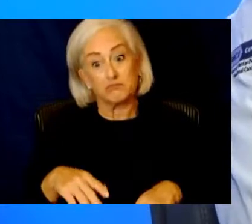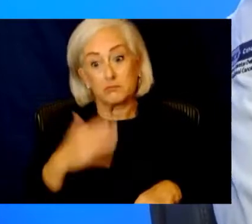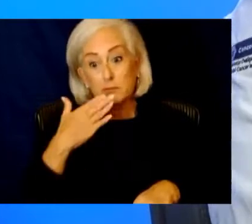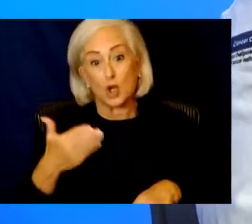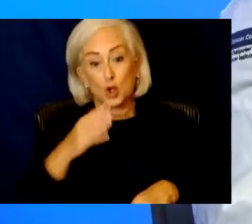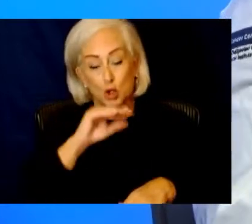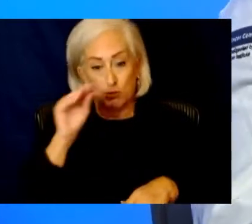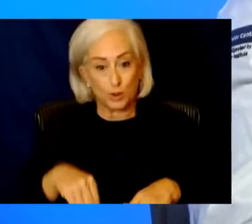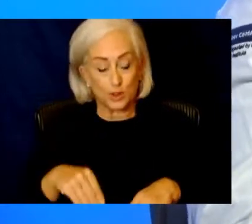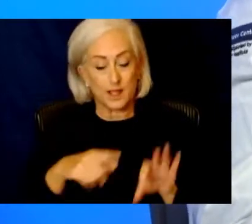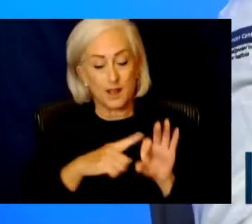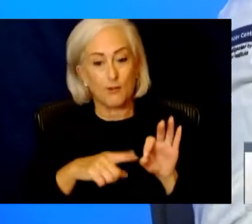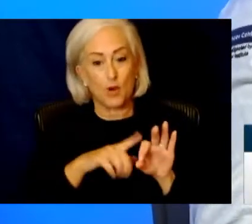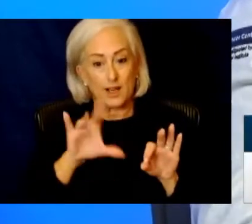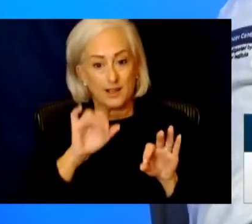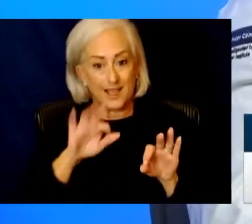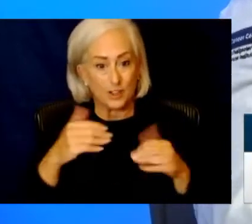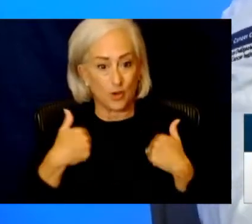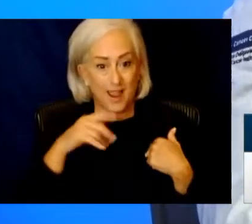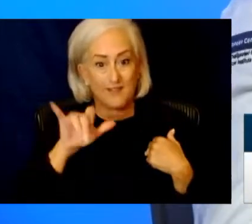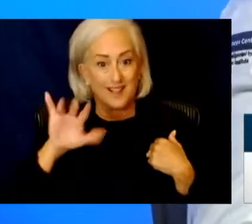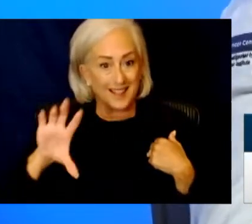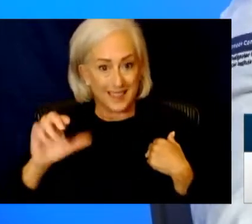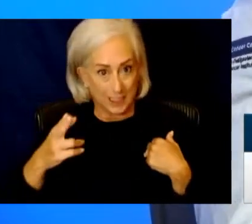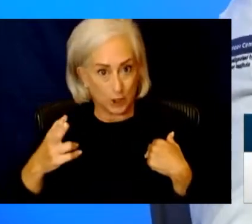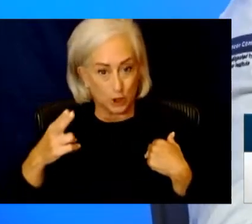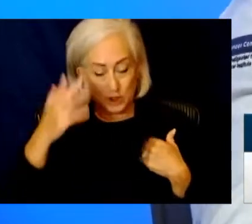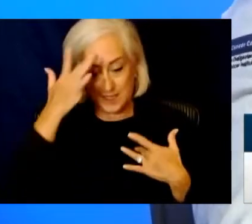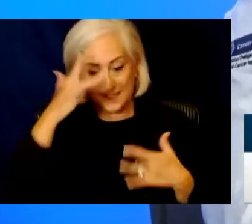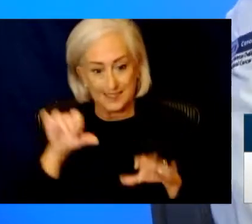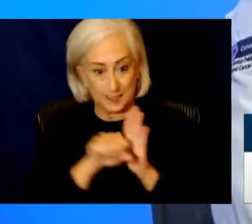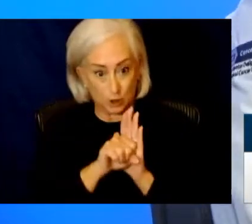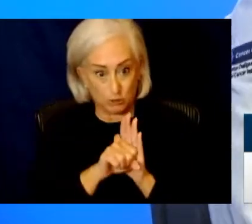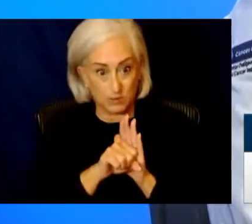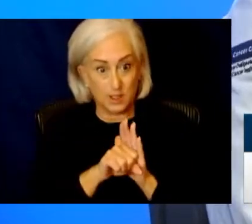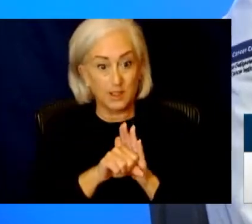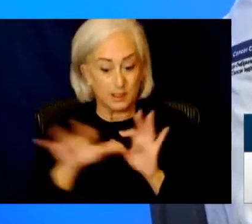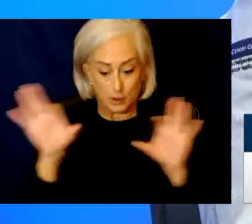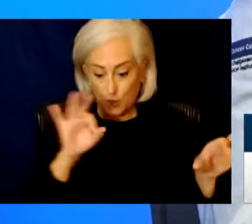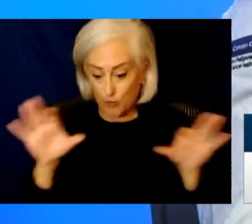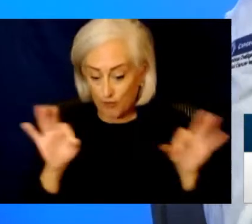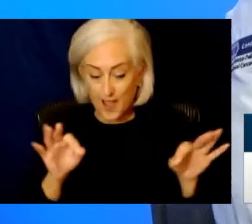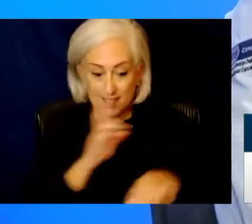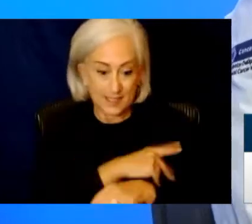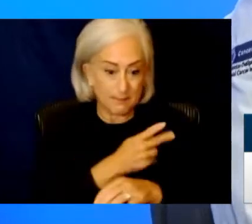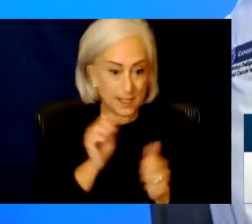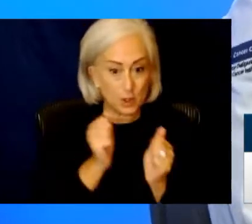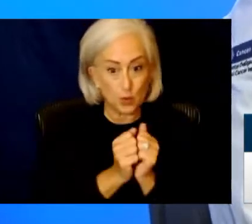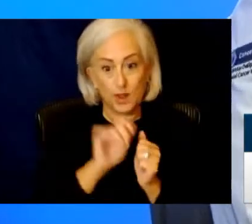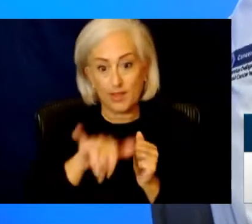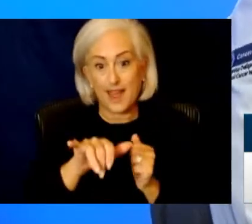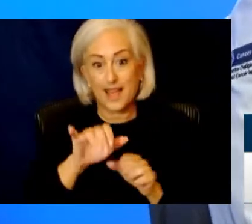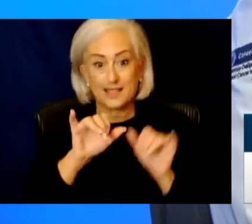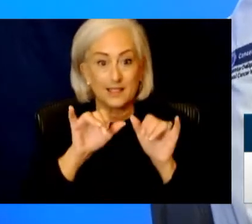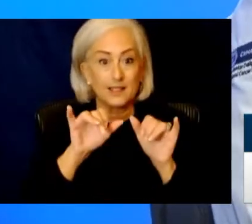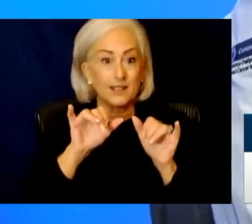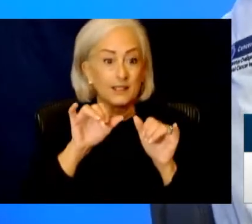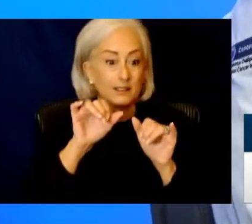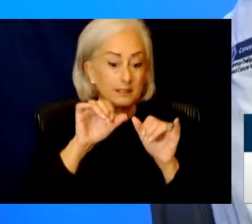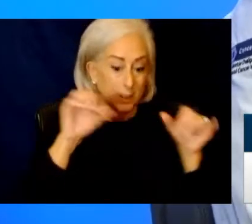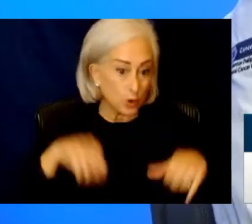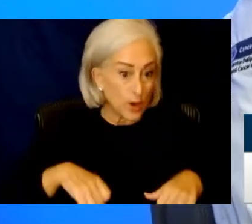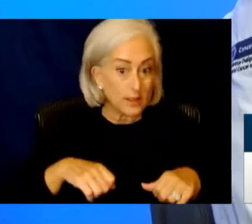that. So finding hundreds of patients with this situation around the country or the world may be difficult